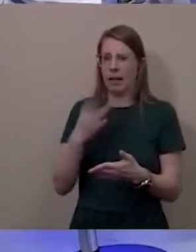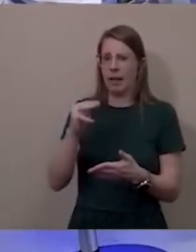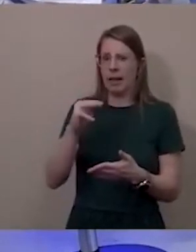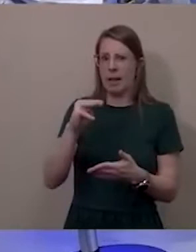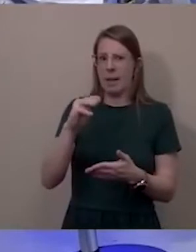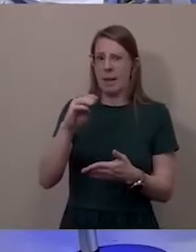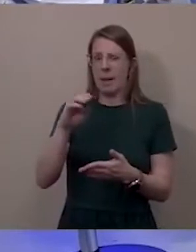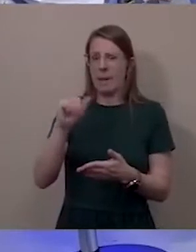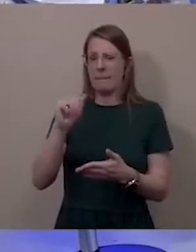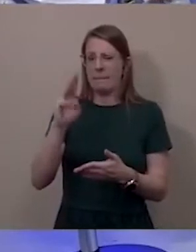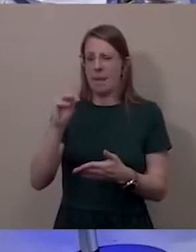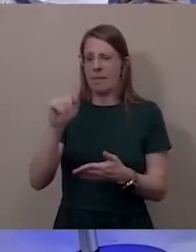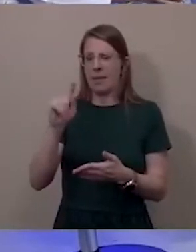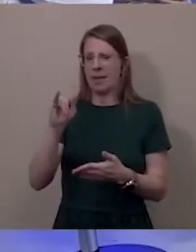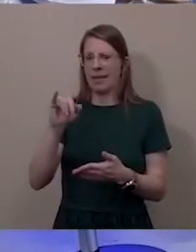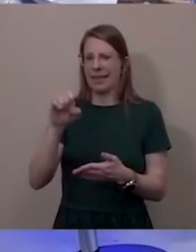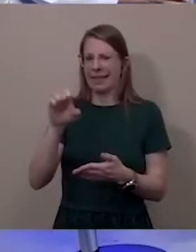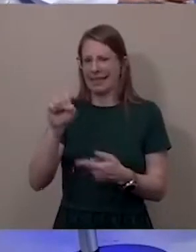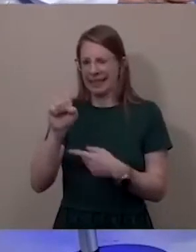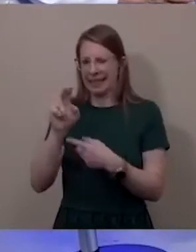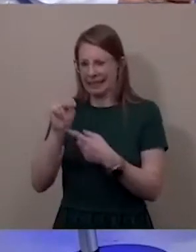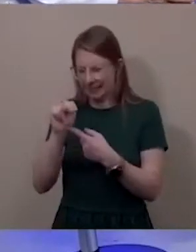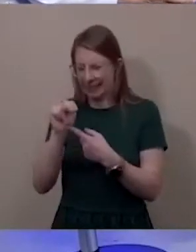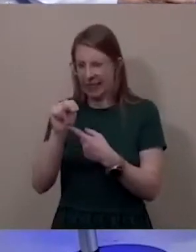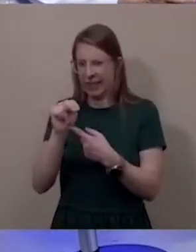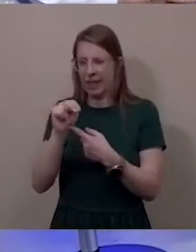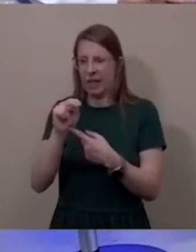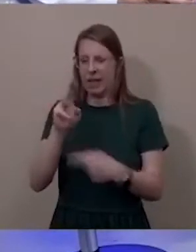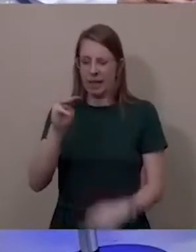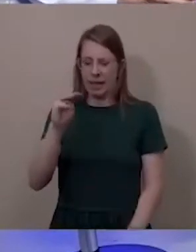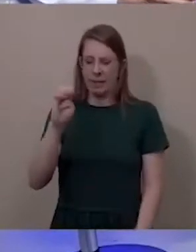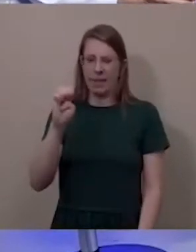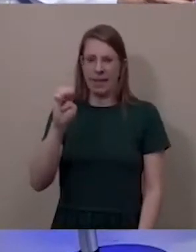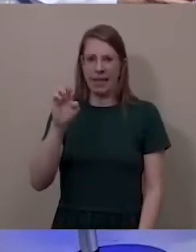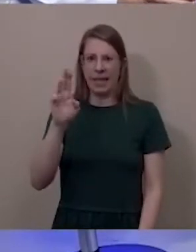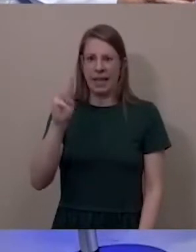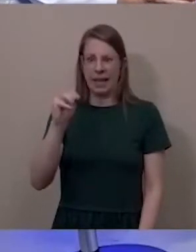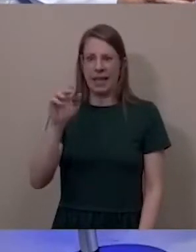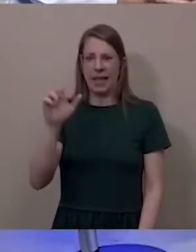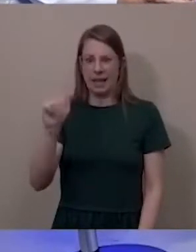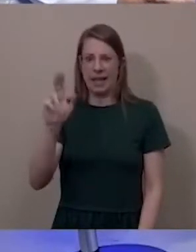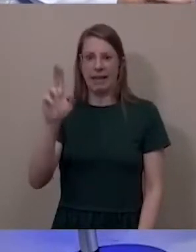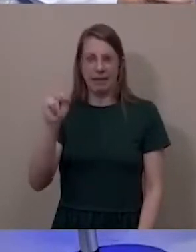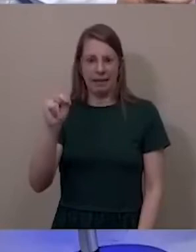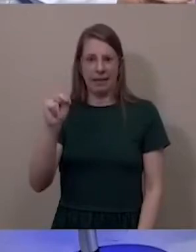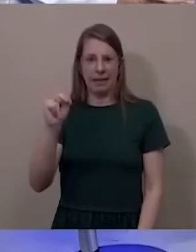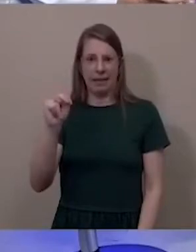memetine shows the decline. Is that not the case? And it's spelled MEMANTINE.